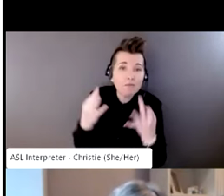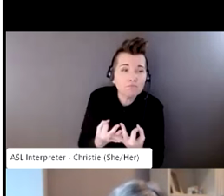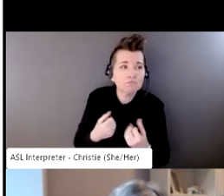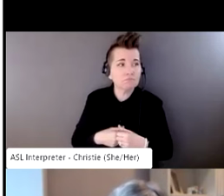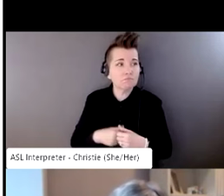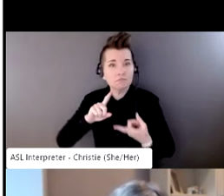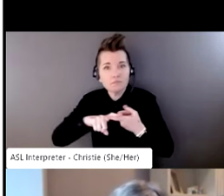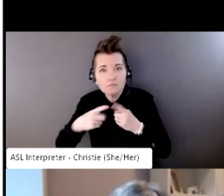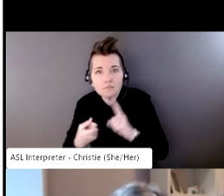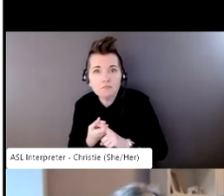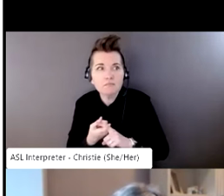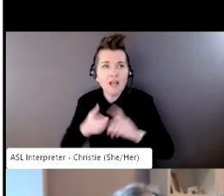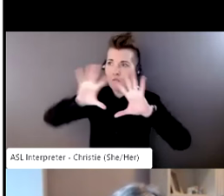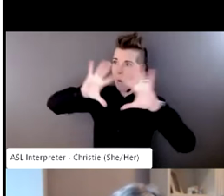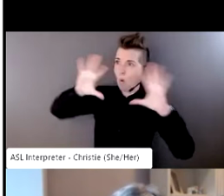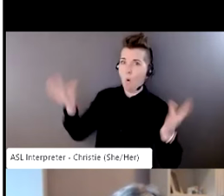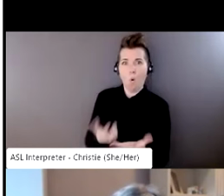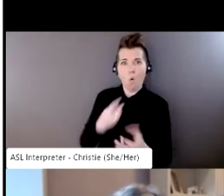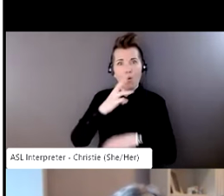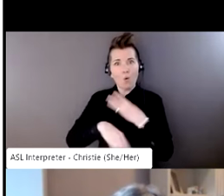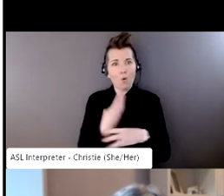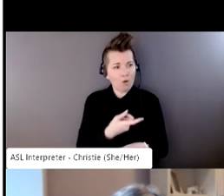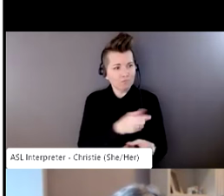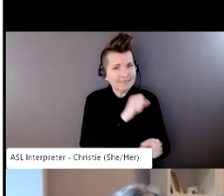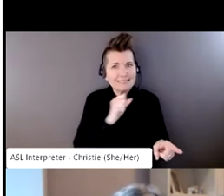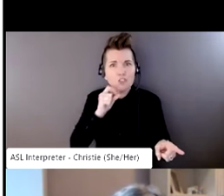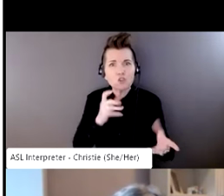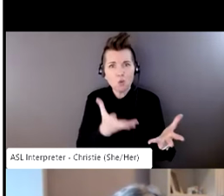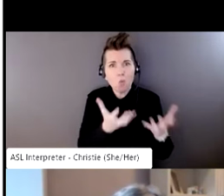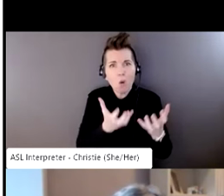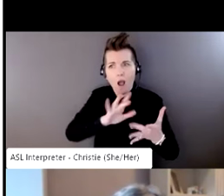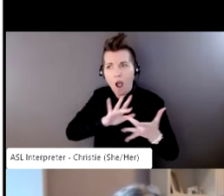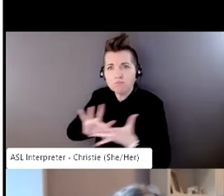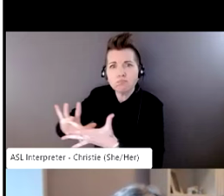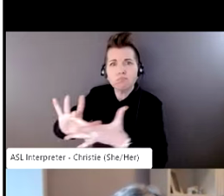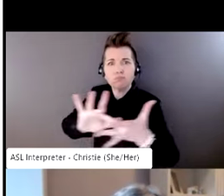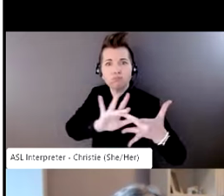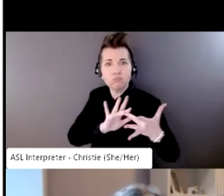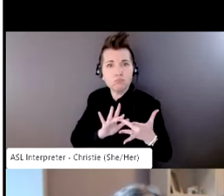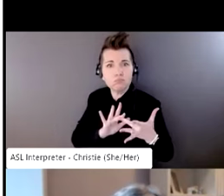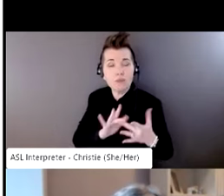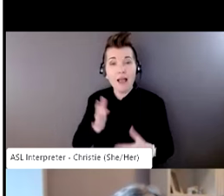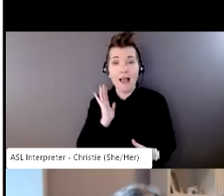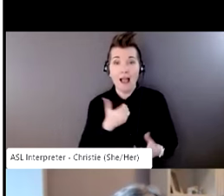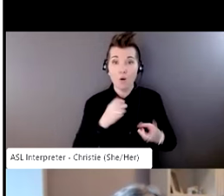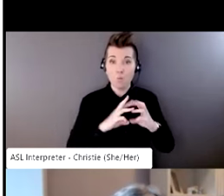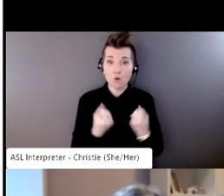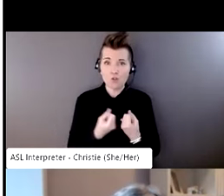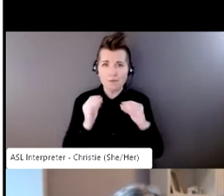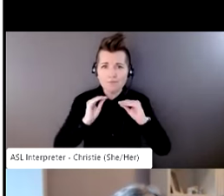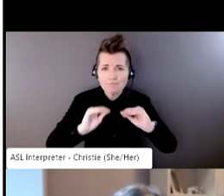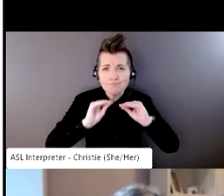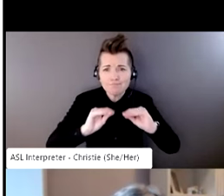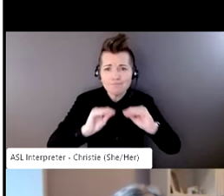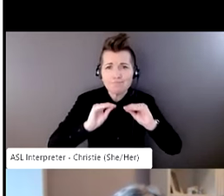the world. So that's why we do this. And the workshops that we have here sometimes